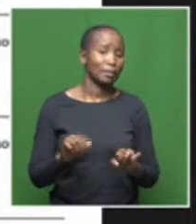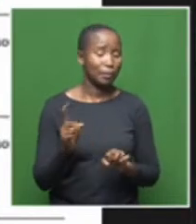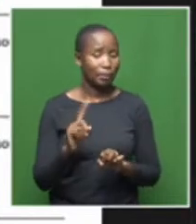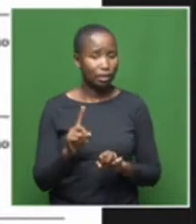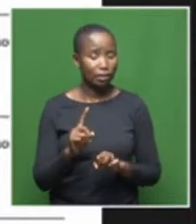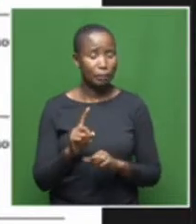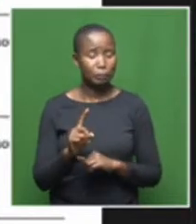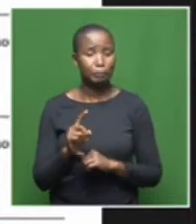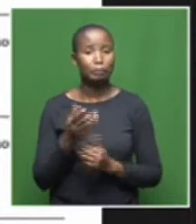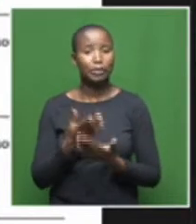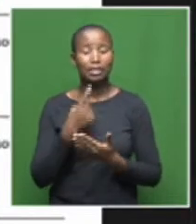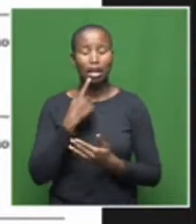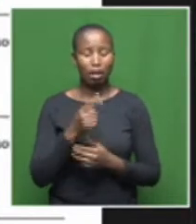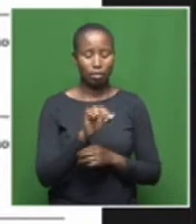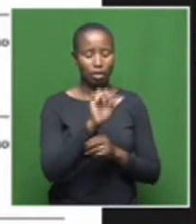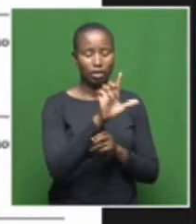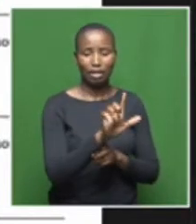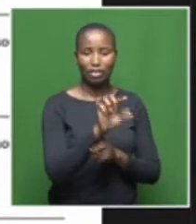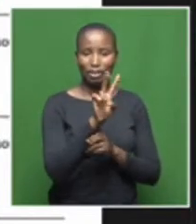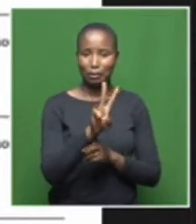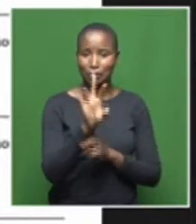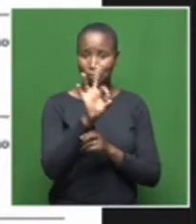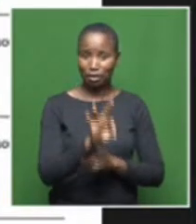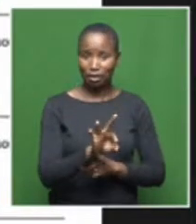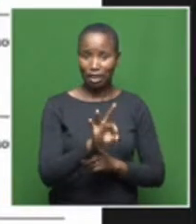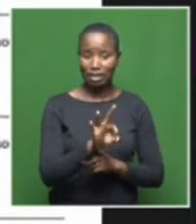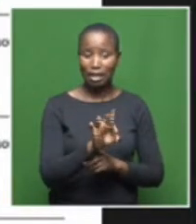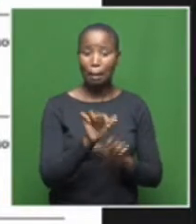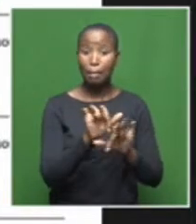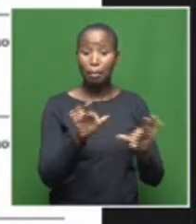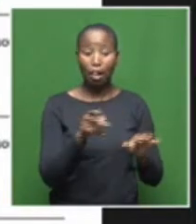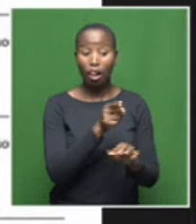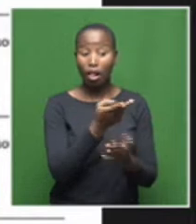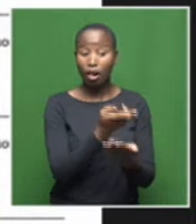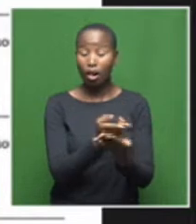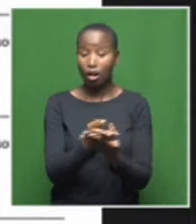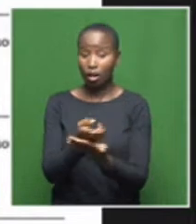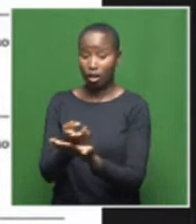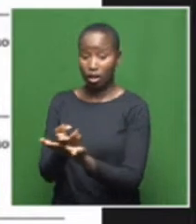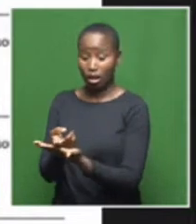again that 72% of the admissions